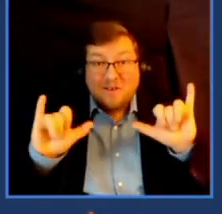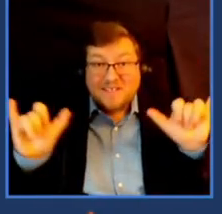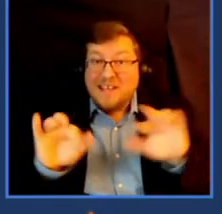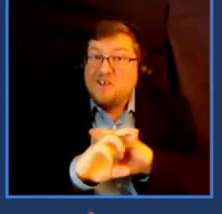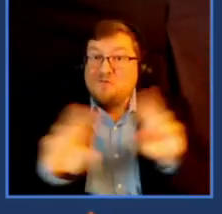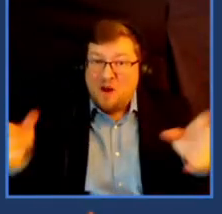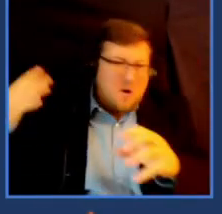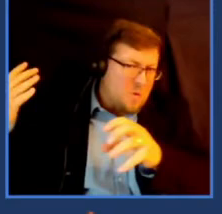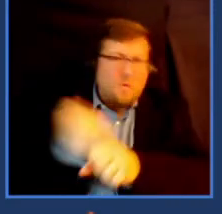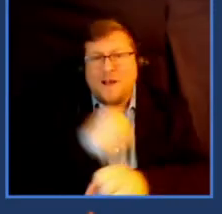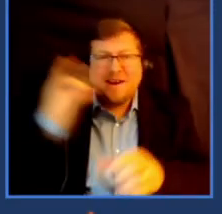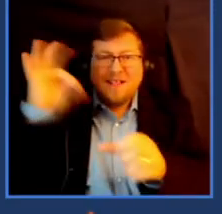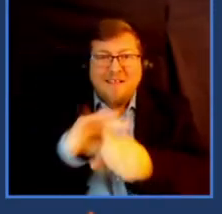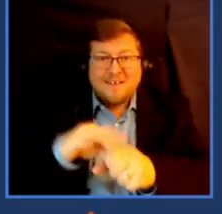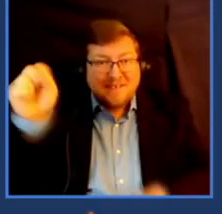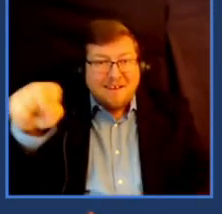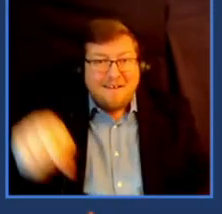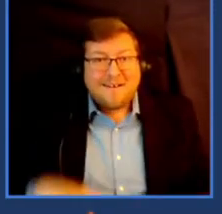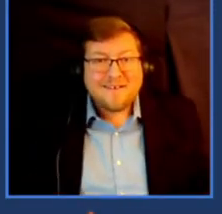election.